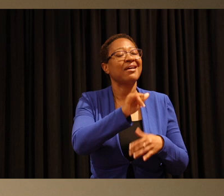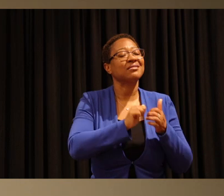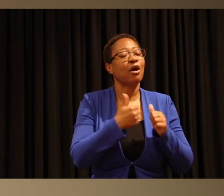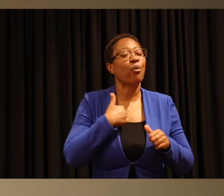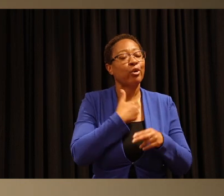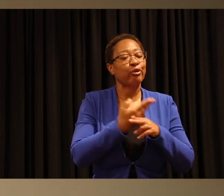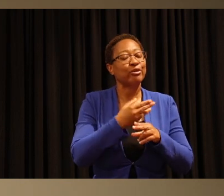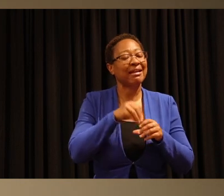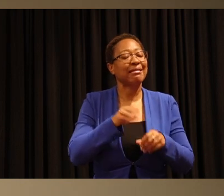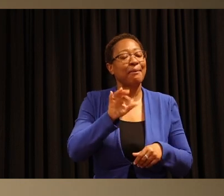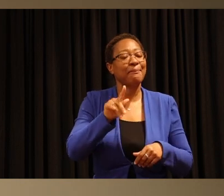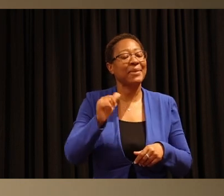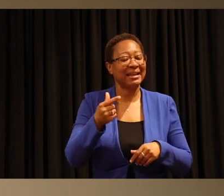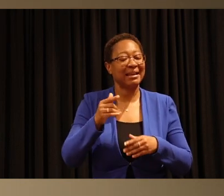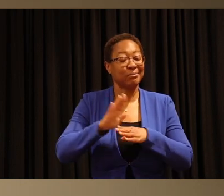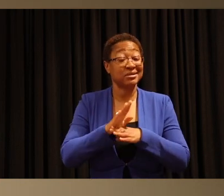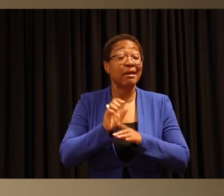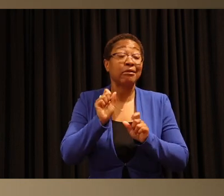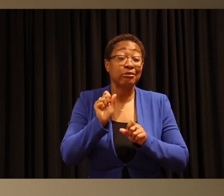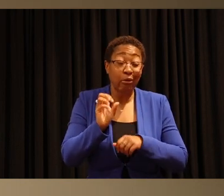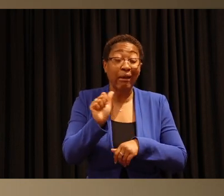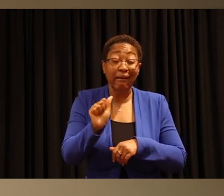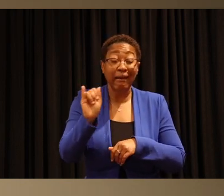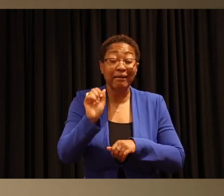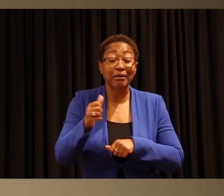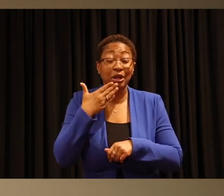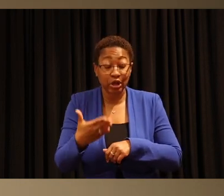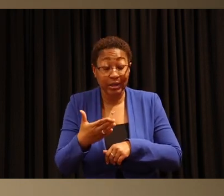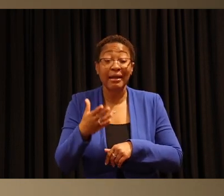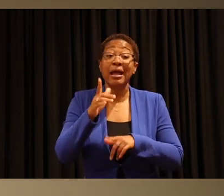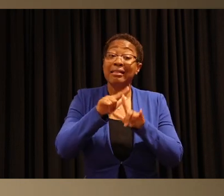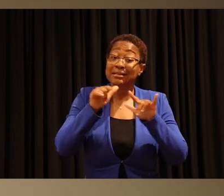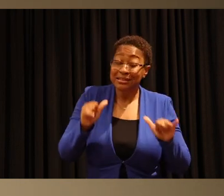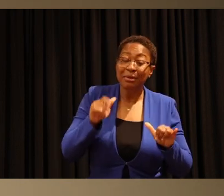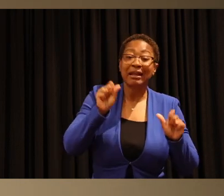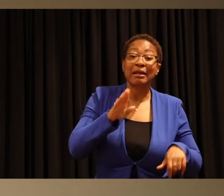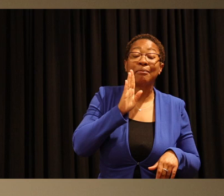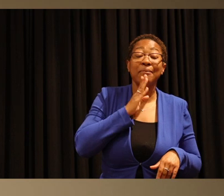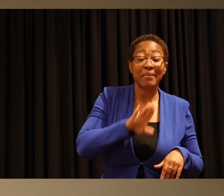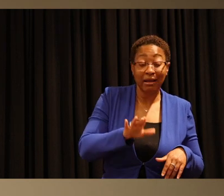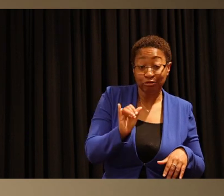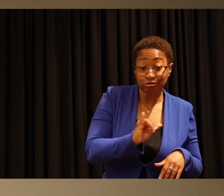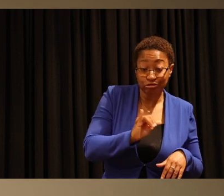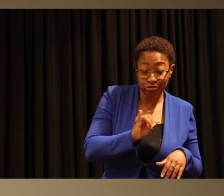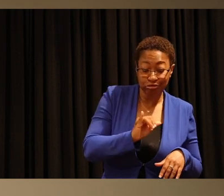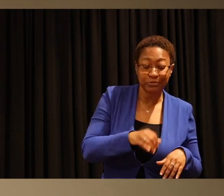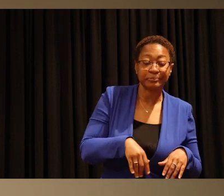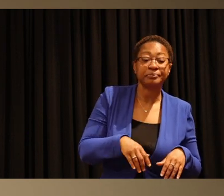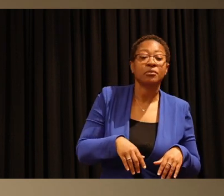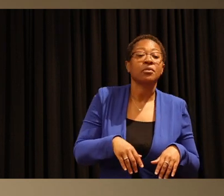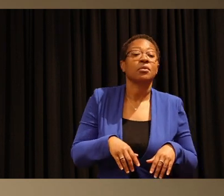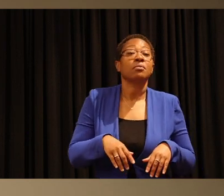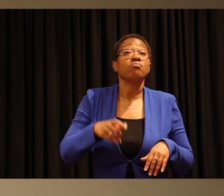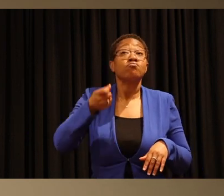business. So it can be good, but I'm gonna tell you about where it can be bad too. Where it can be good and where it's being used in the banking business now, we're so